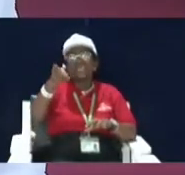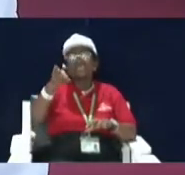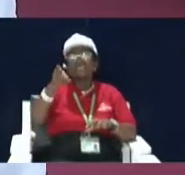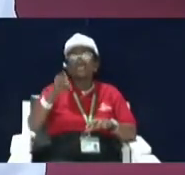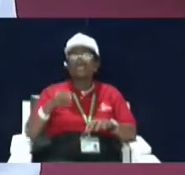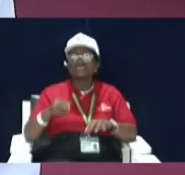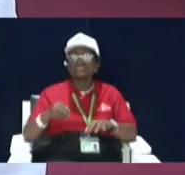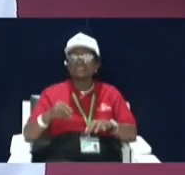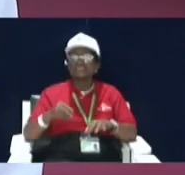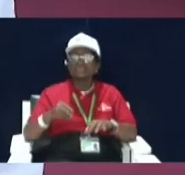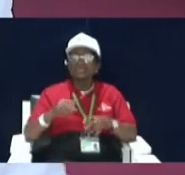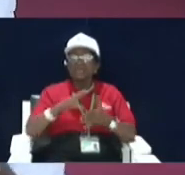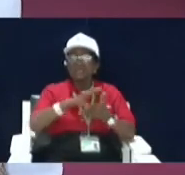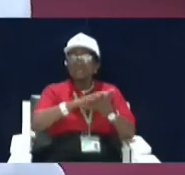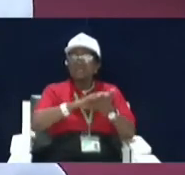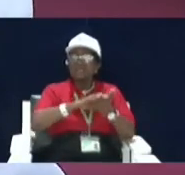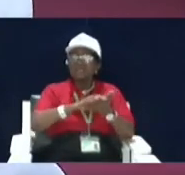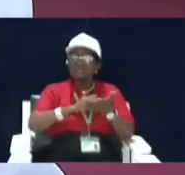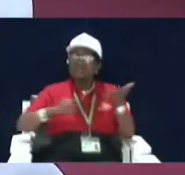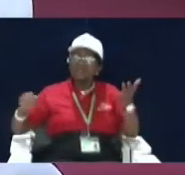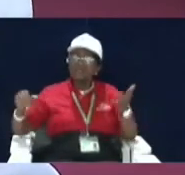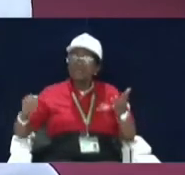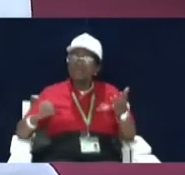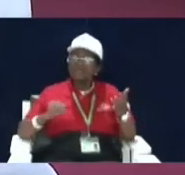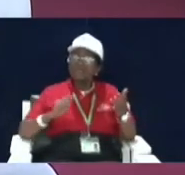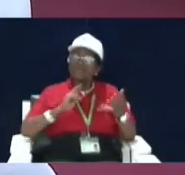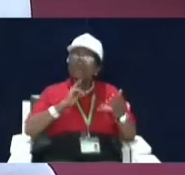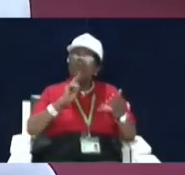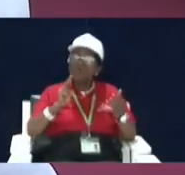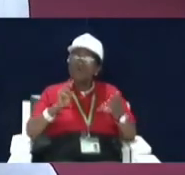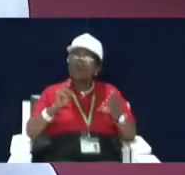Remove voice box, that means you can't speak anymore.